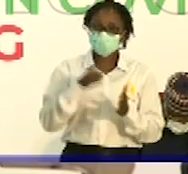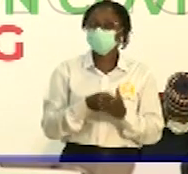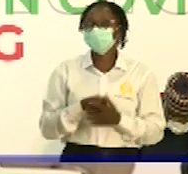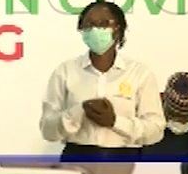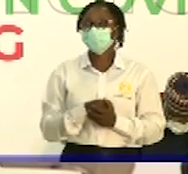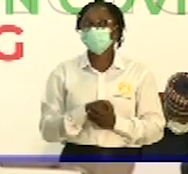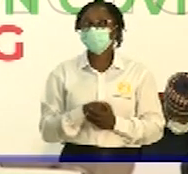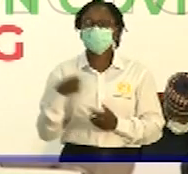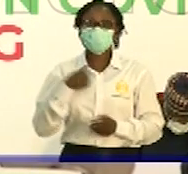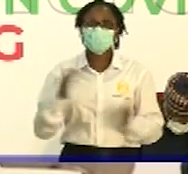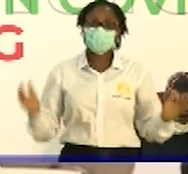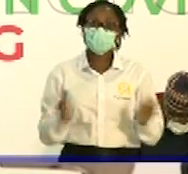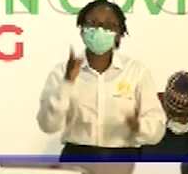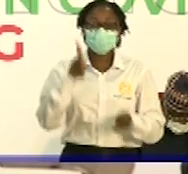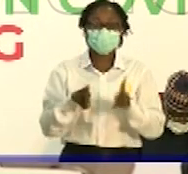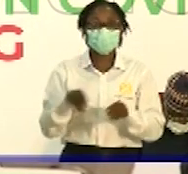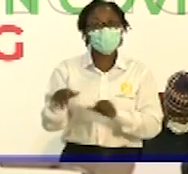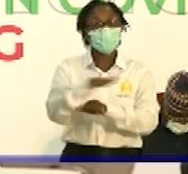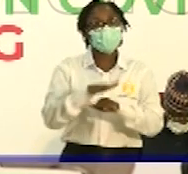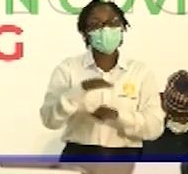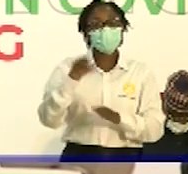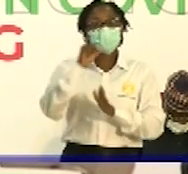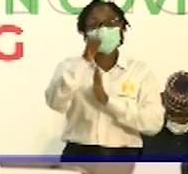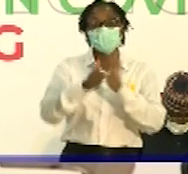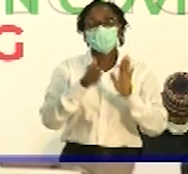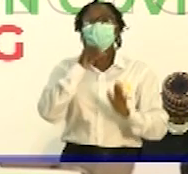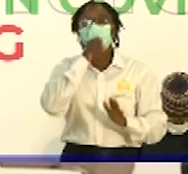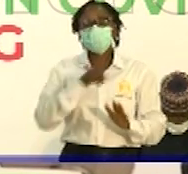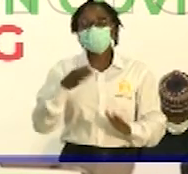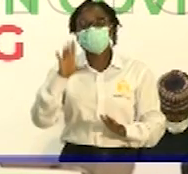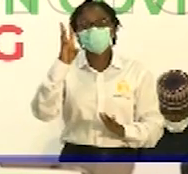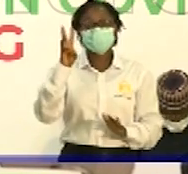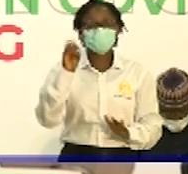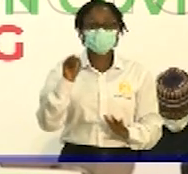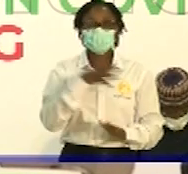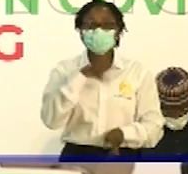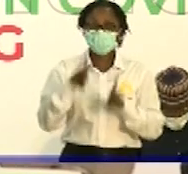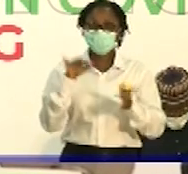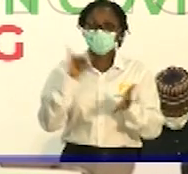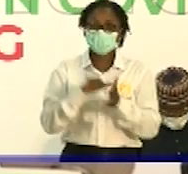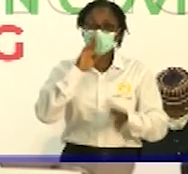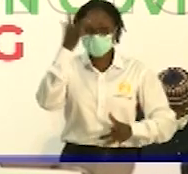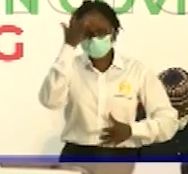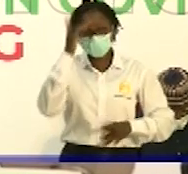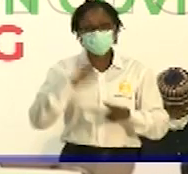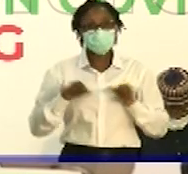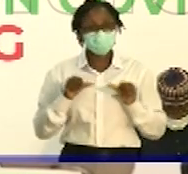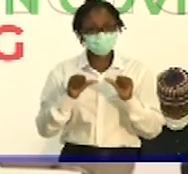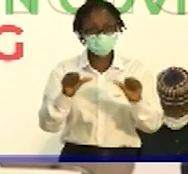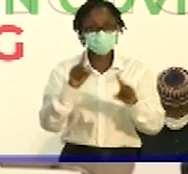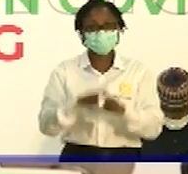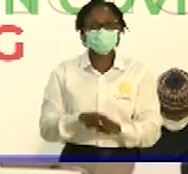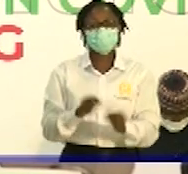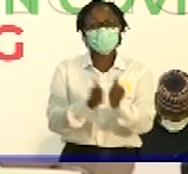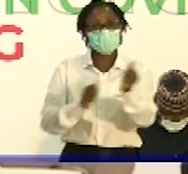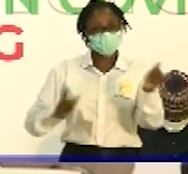We encourage persons above the age of 60 and those with an underlying medical illness to continue to keep away from